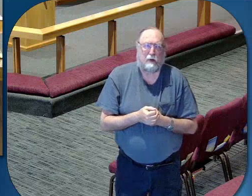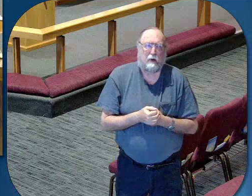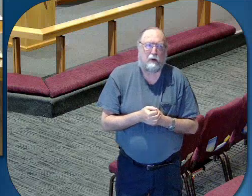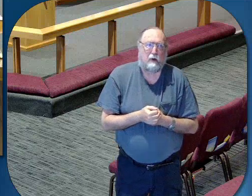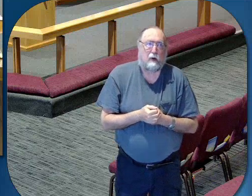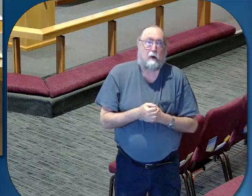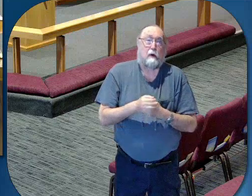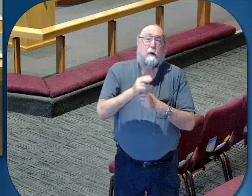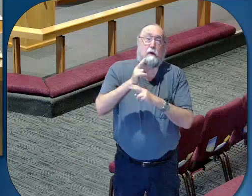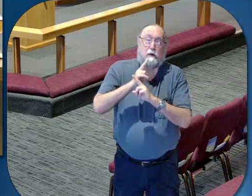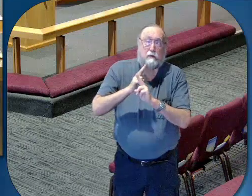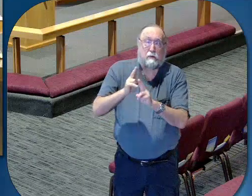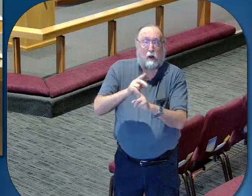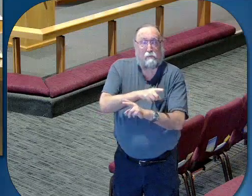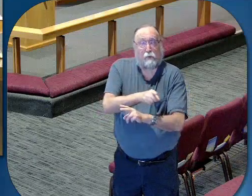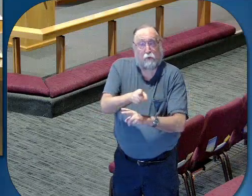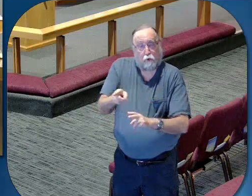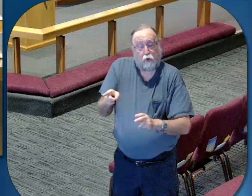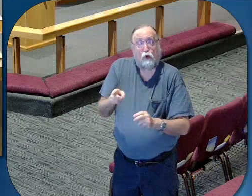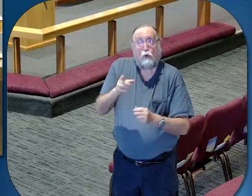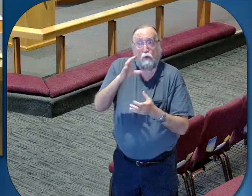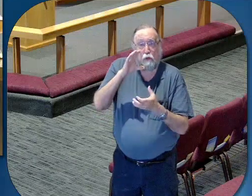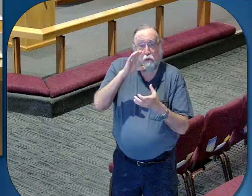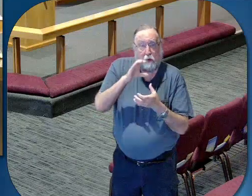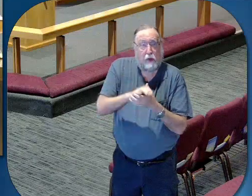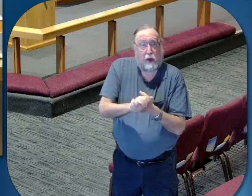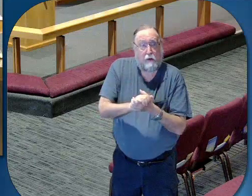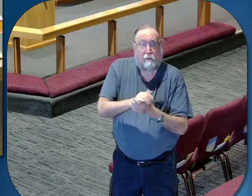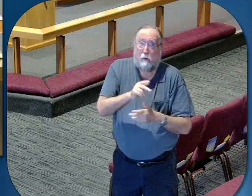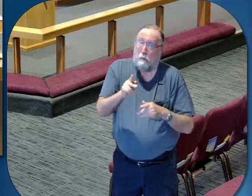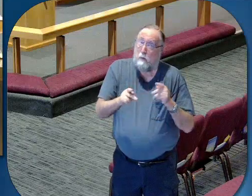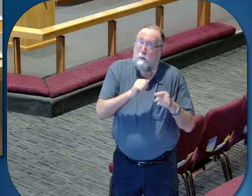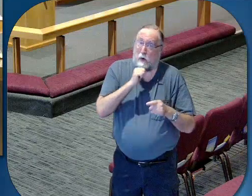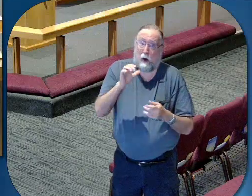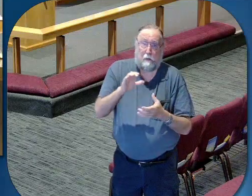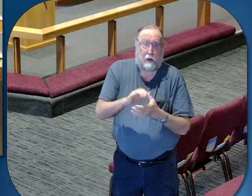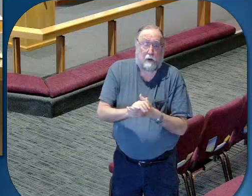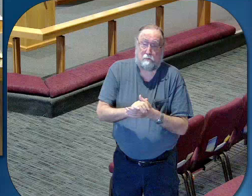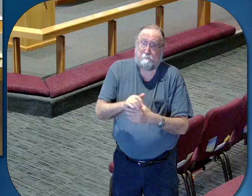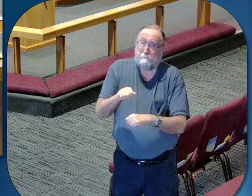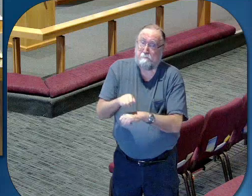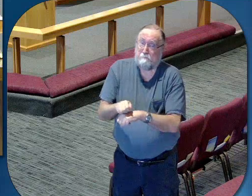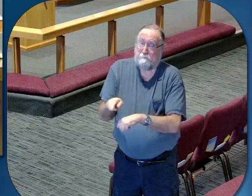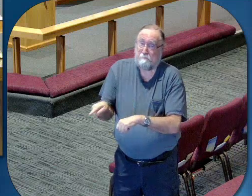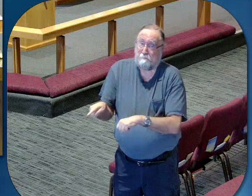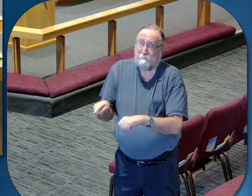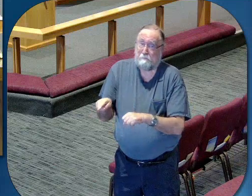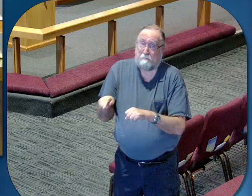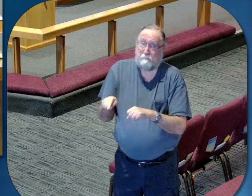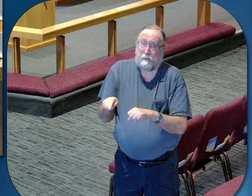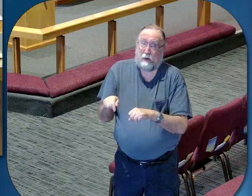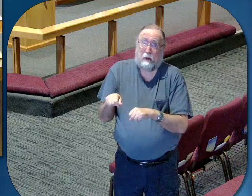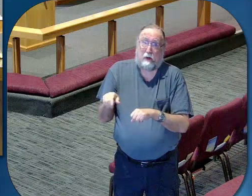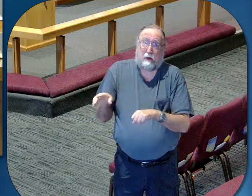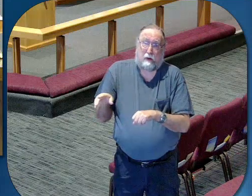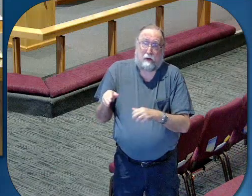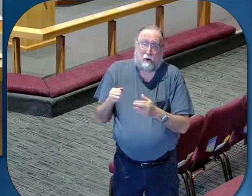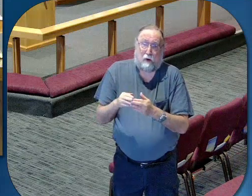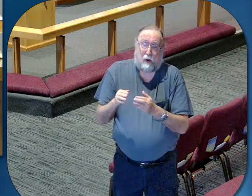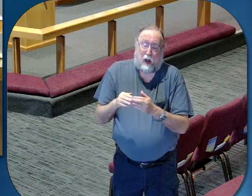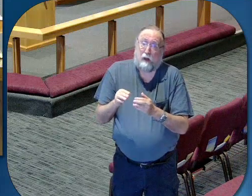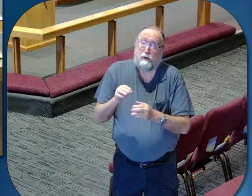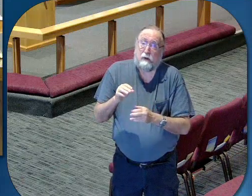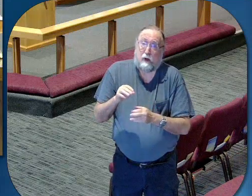So the honor is for you who believe, but for those who do not believe, the stone that the builders rejected has become the